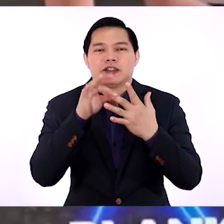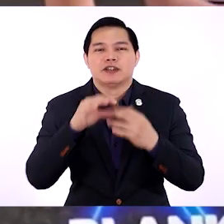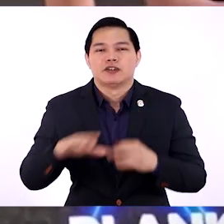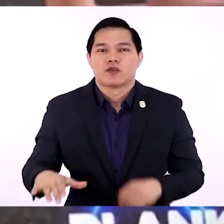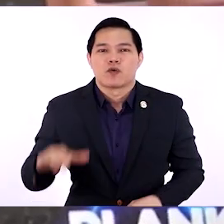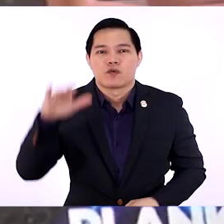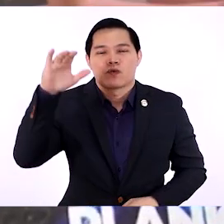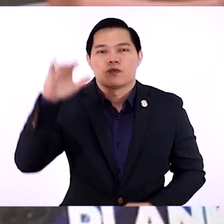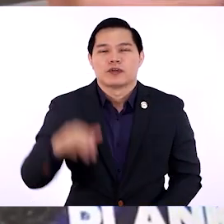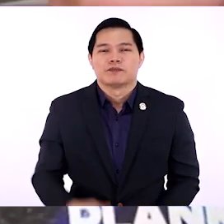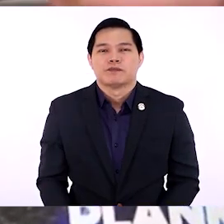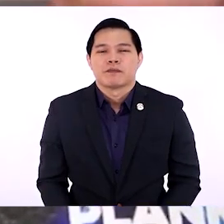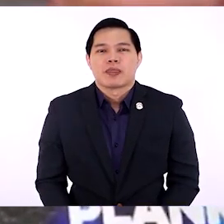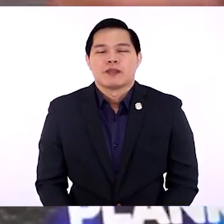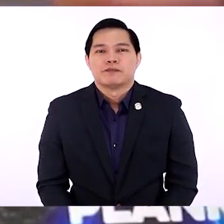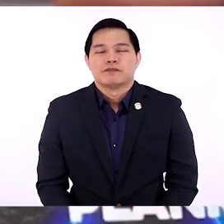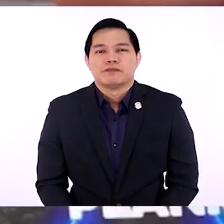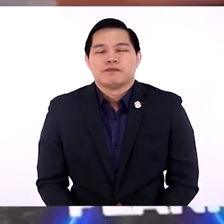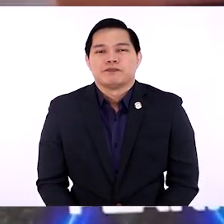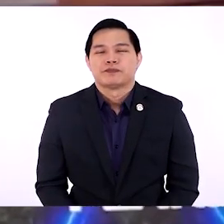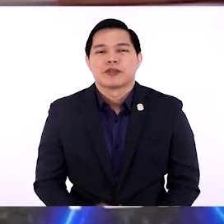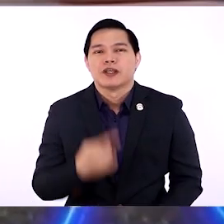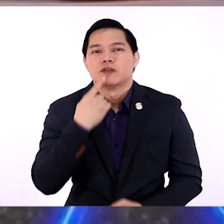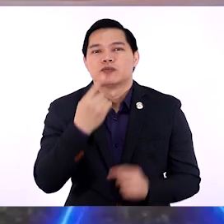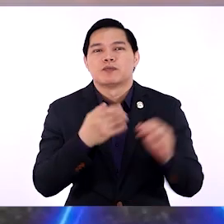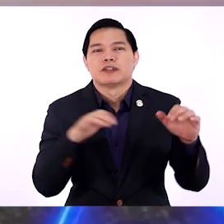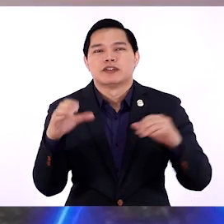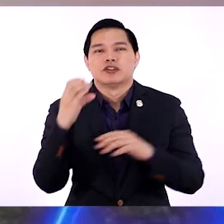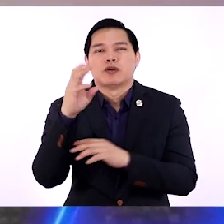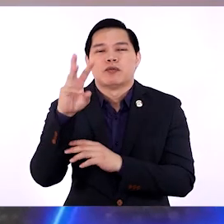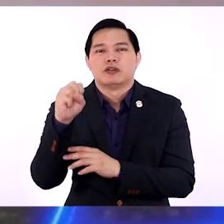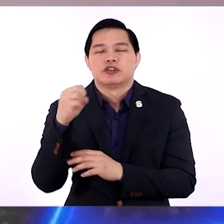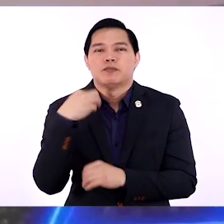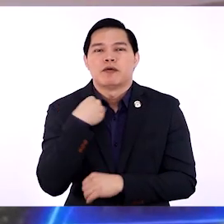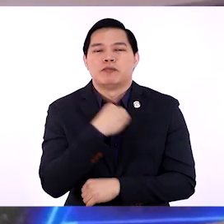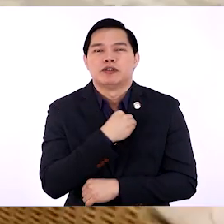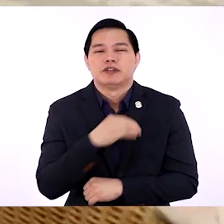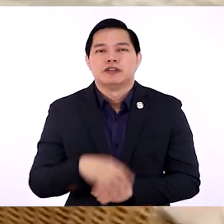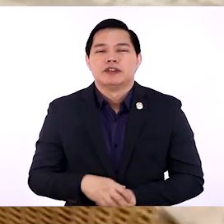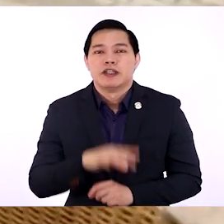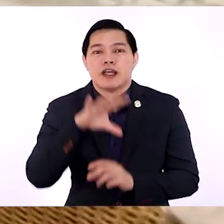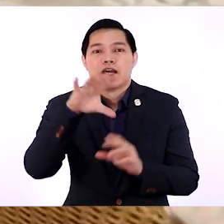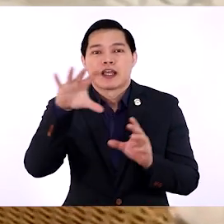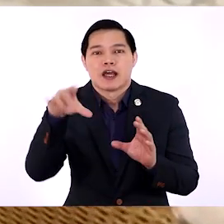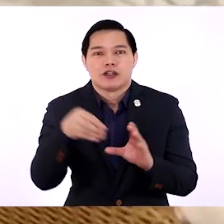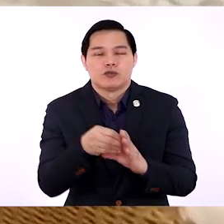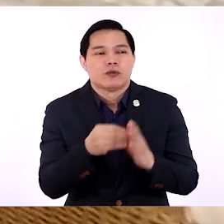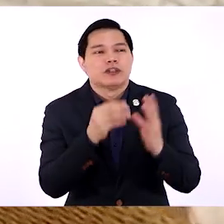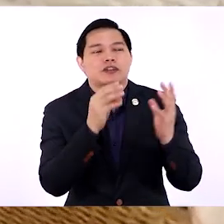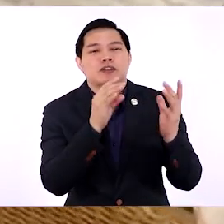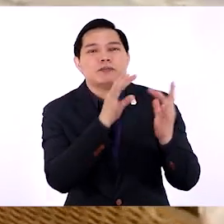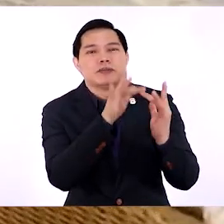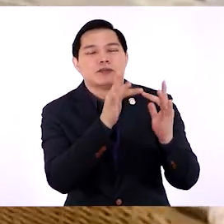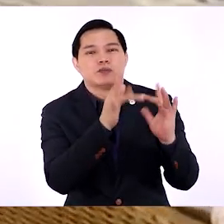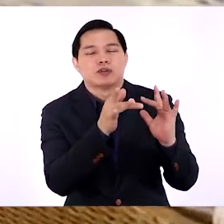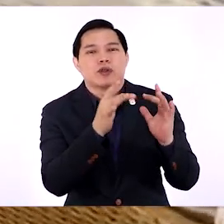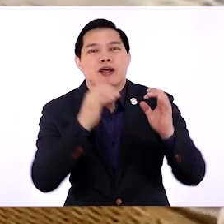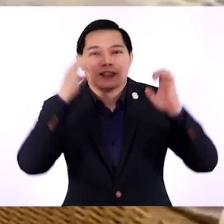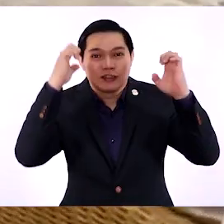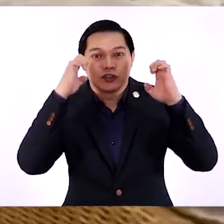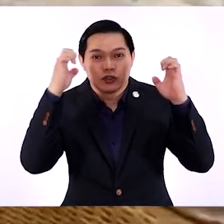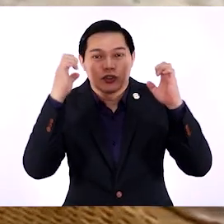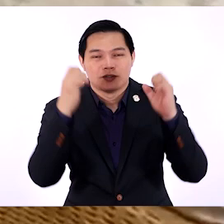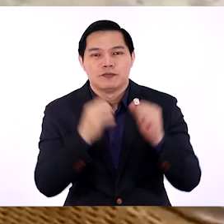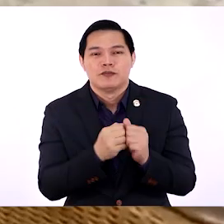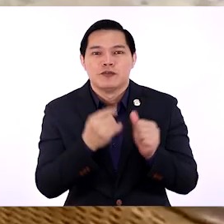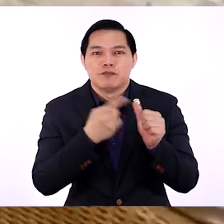youth. In this activity, the CWS members gathered virtually to exercise together. First, they